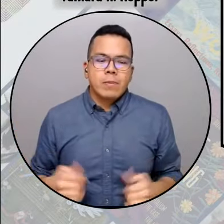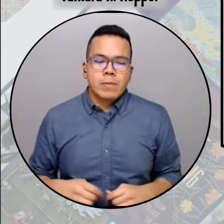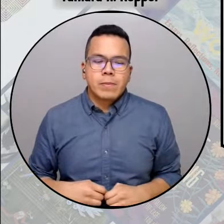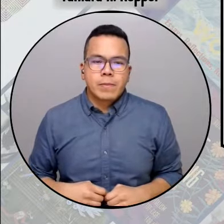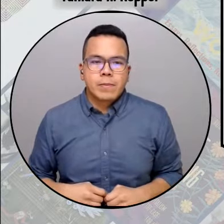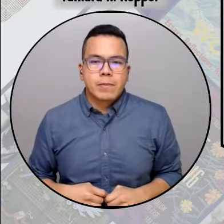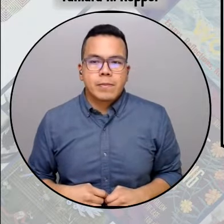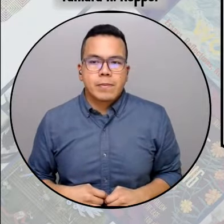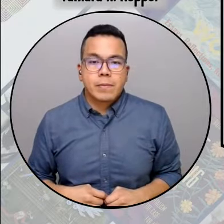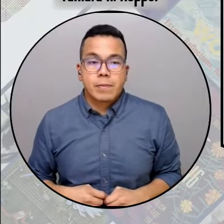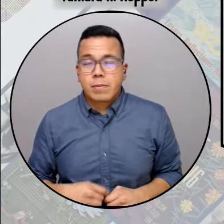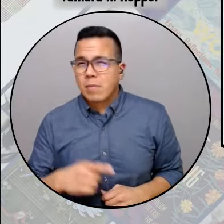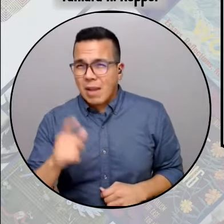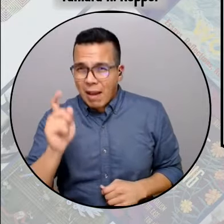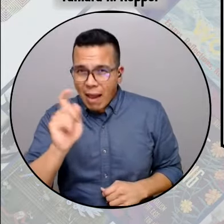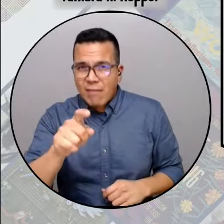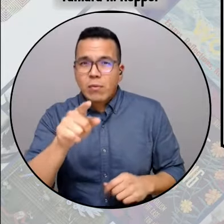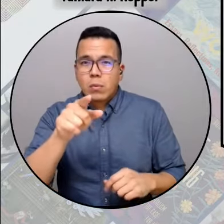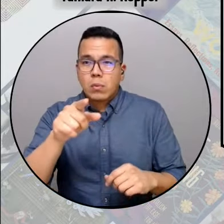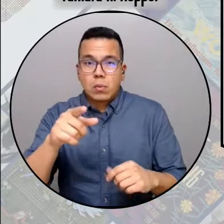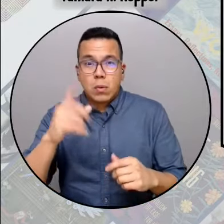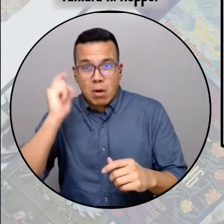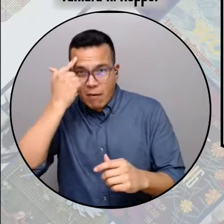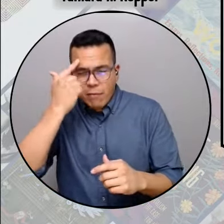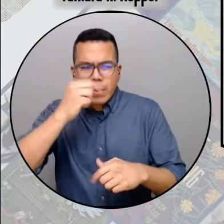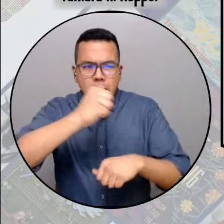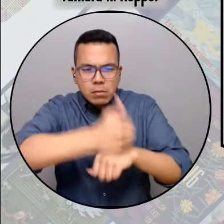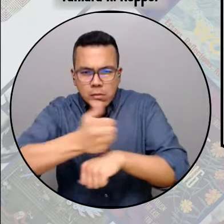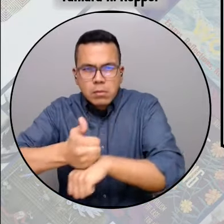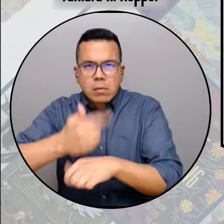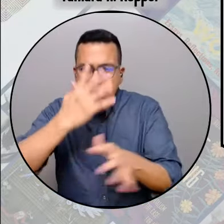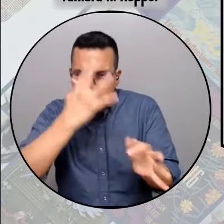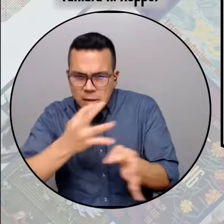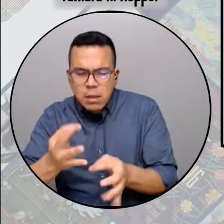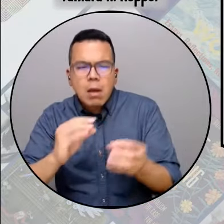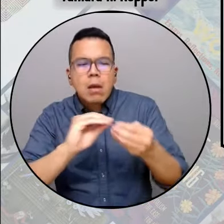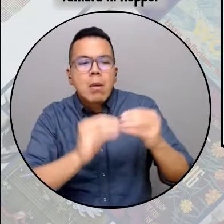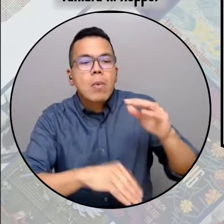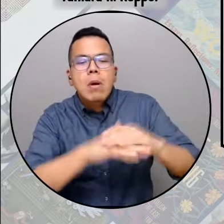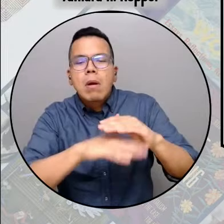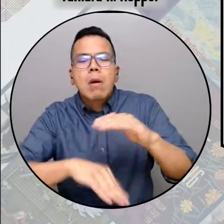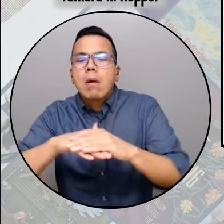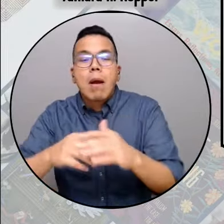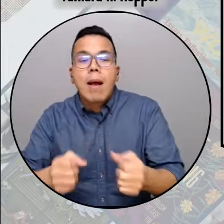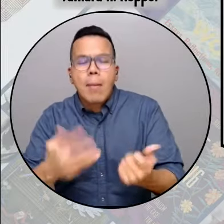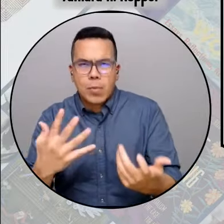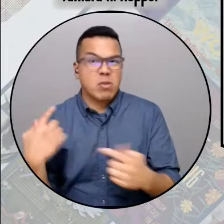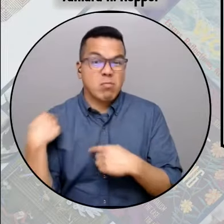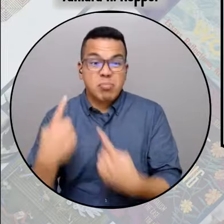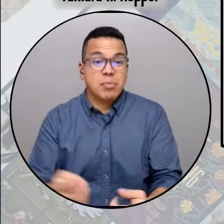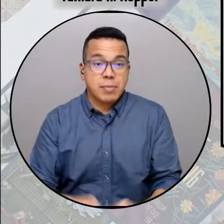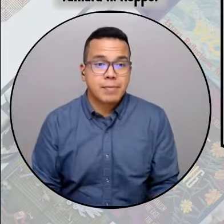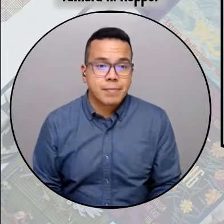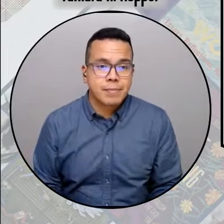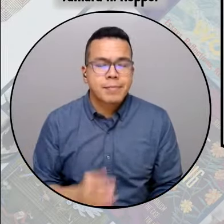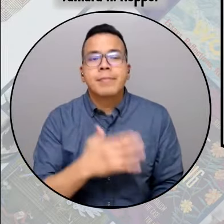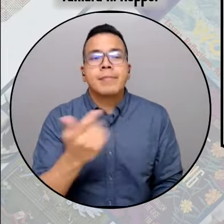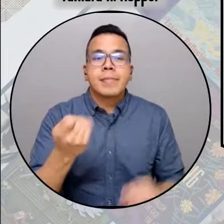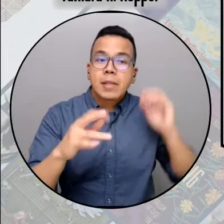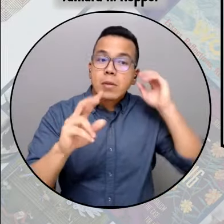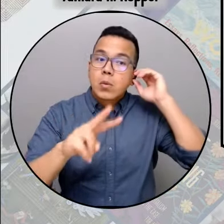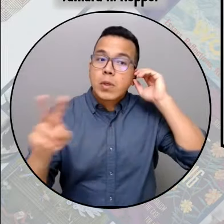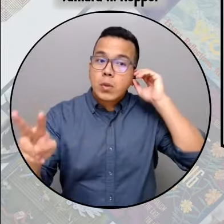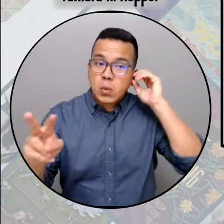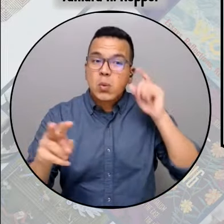numerical limits for different nations. Okay. So in 1922 is the Narcotic Drugs Import and Export Act. Immigrants convicted